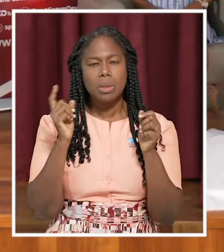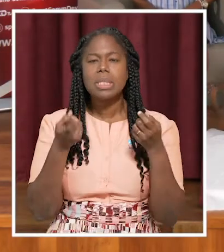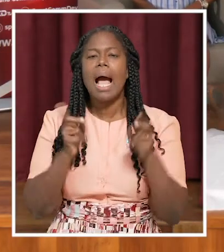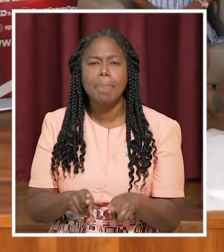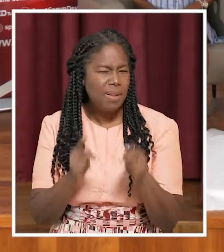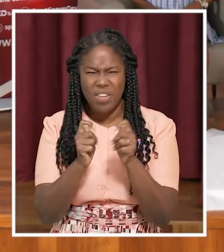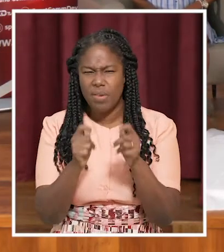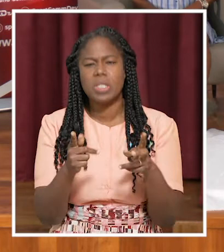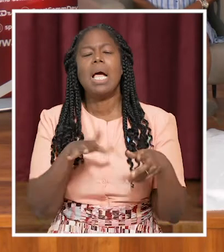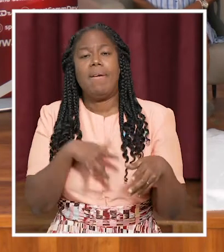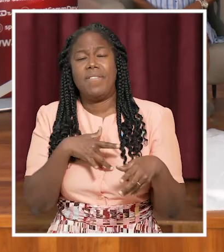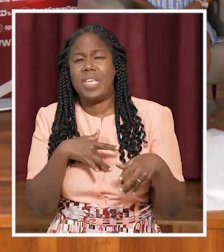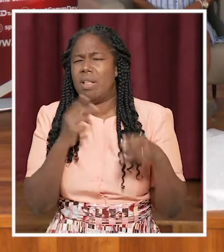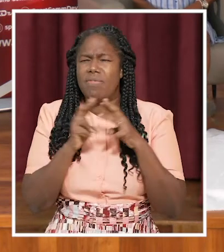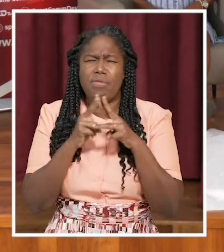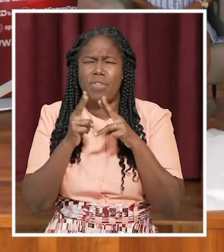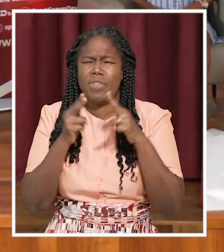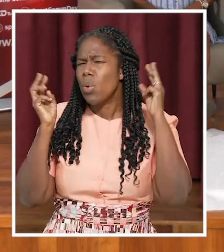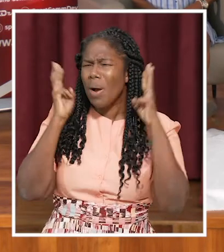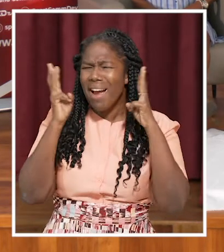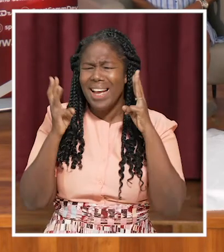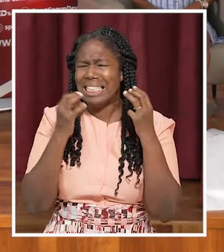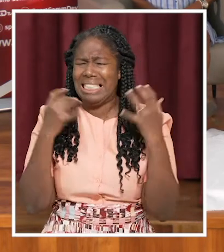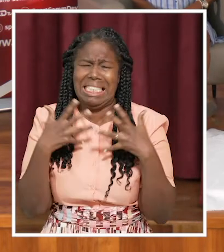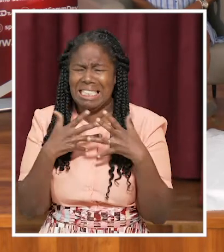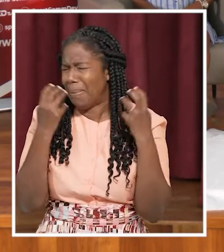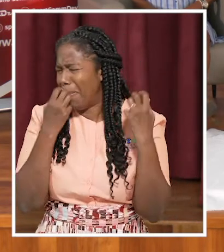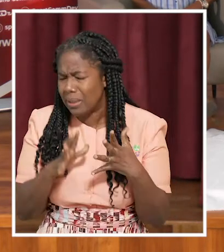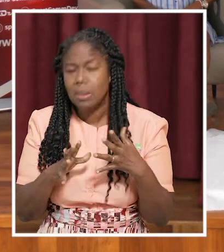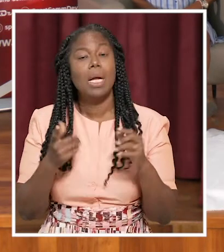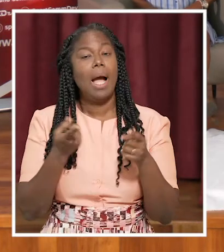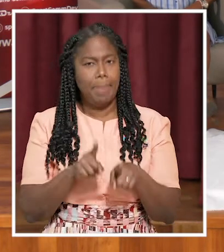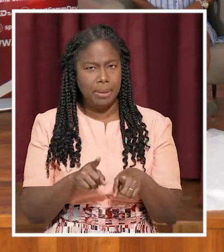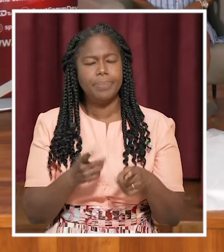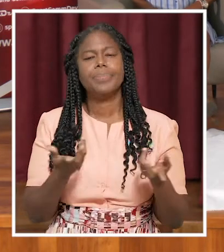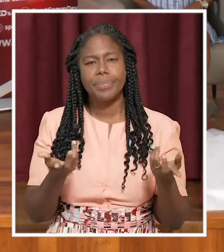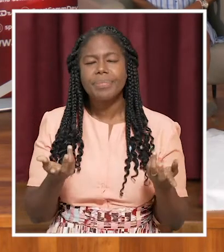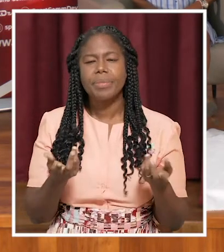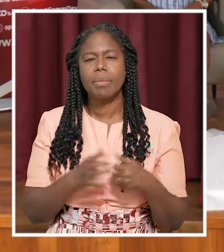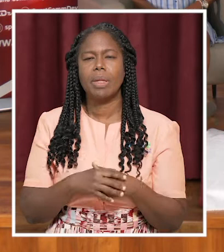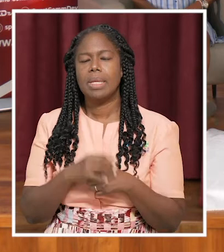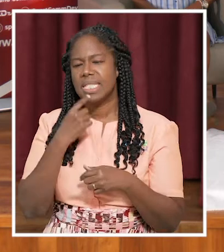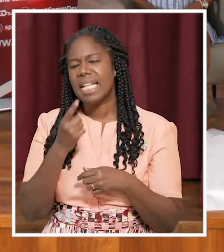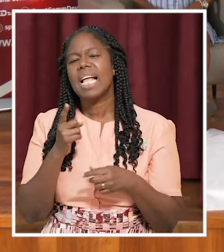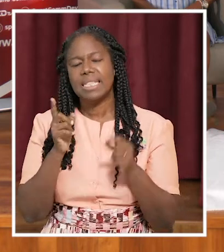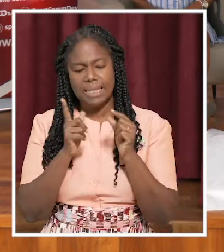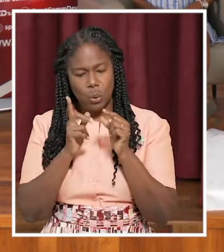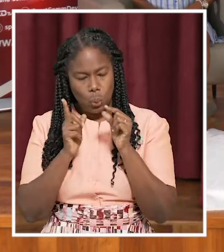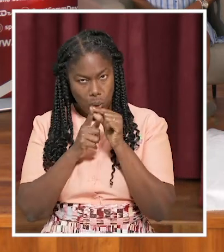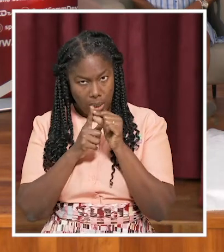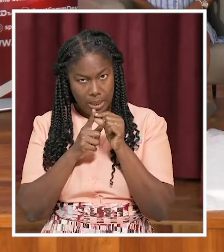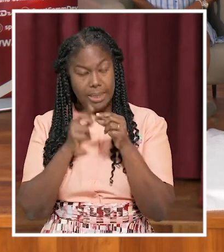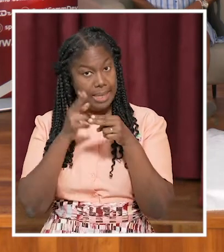a panic attack, what would you recommend? And let me ask Deborah in this case. Someone is going through this.